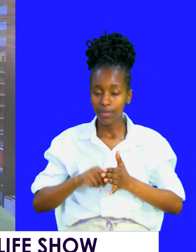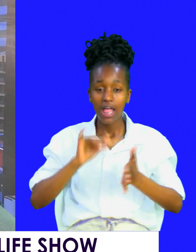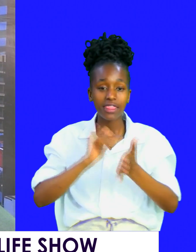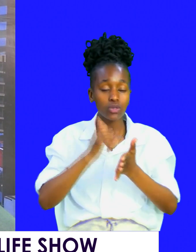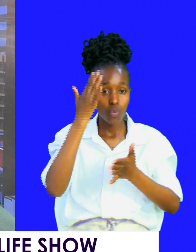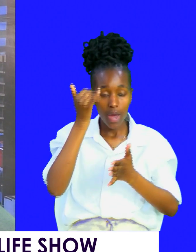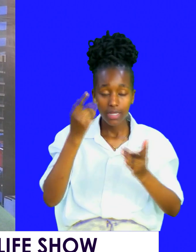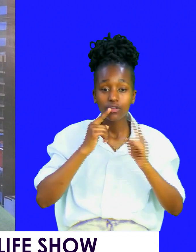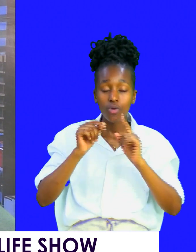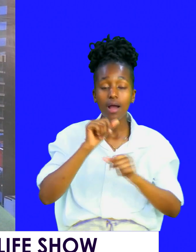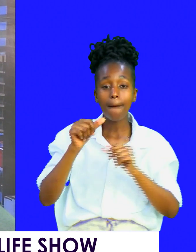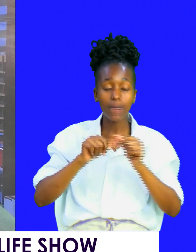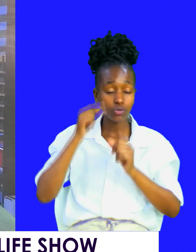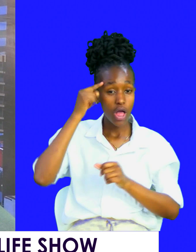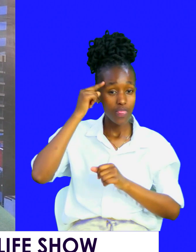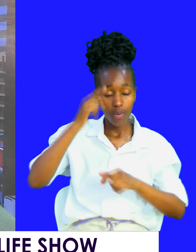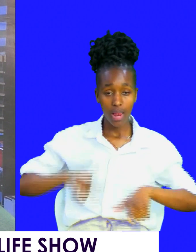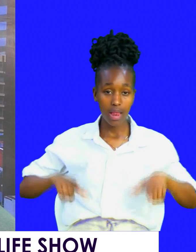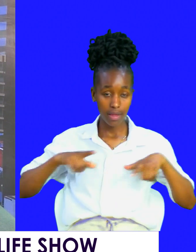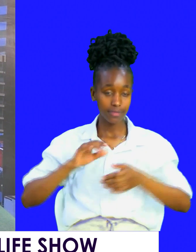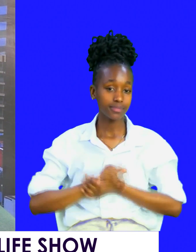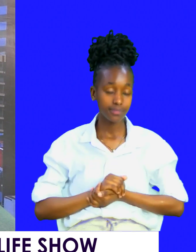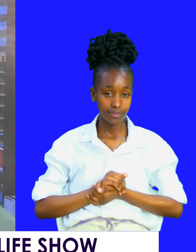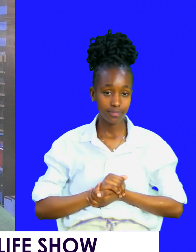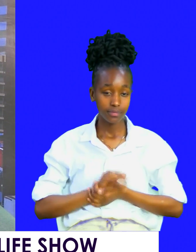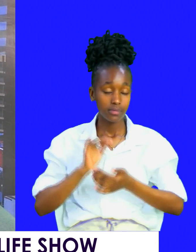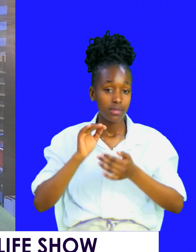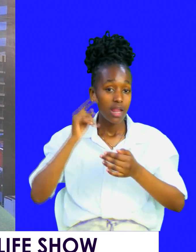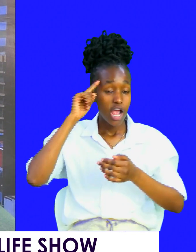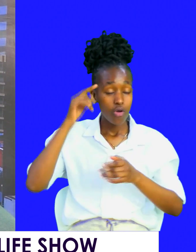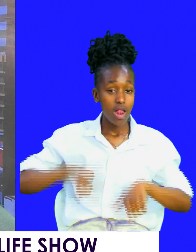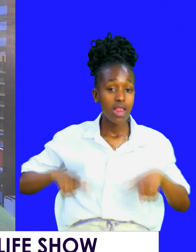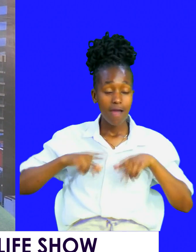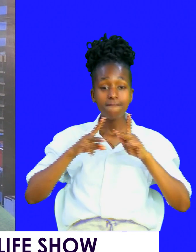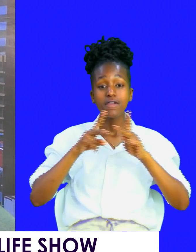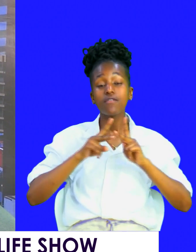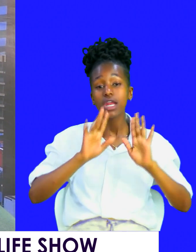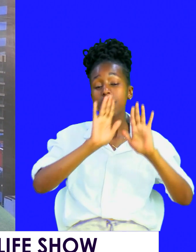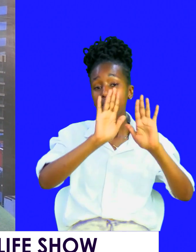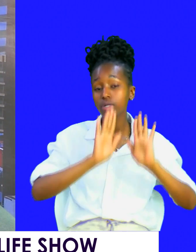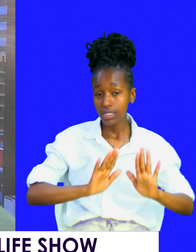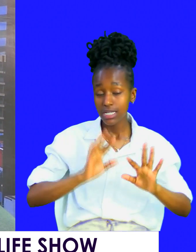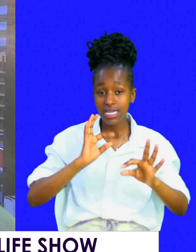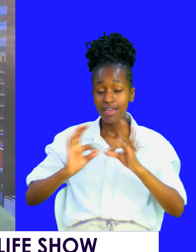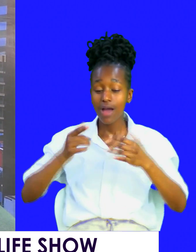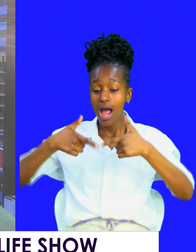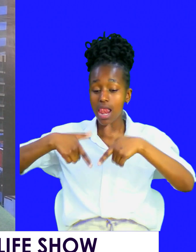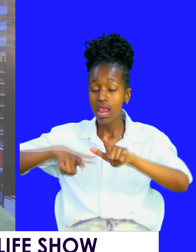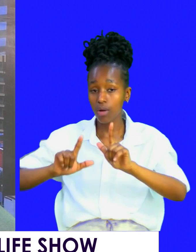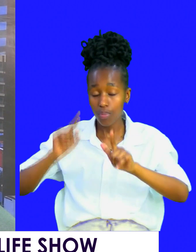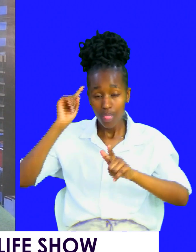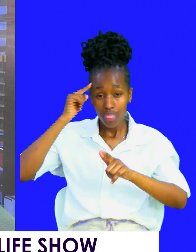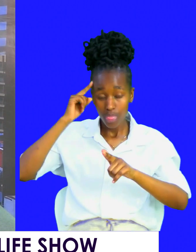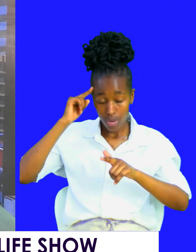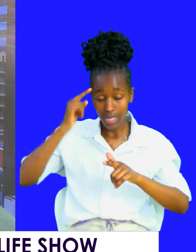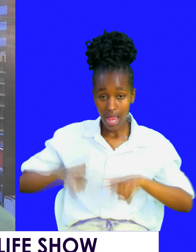I'm addressing today. Your thought life is key. Because if you let your thought life be prone to